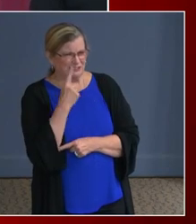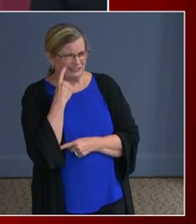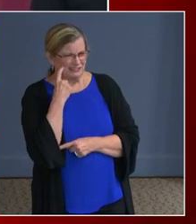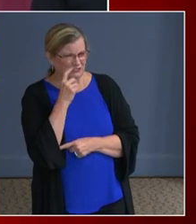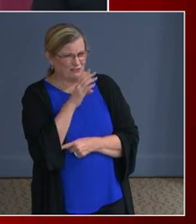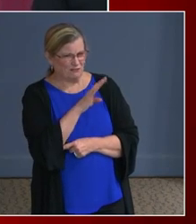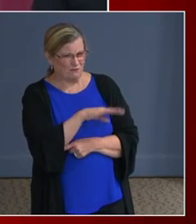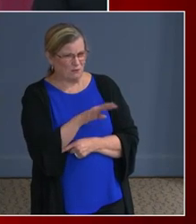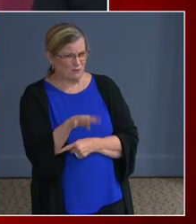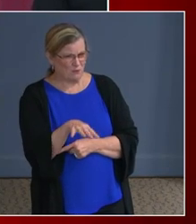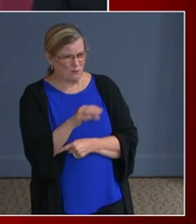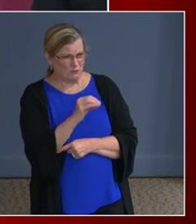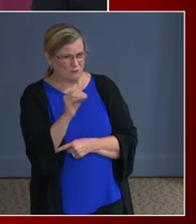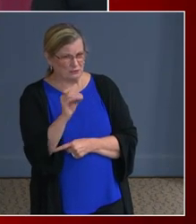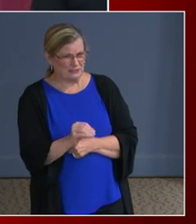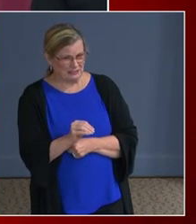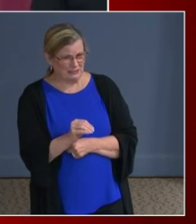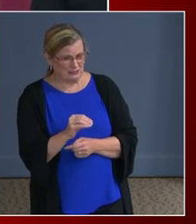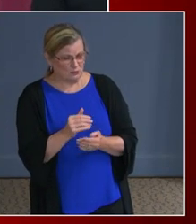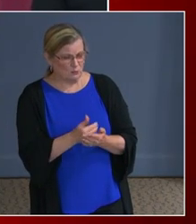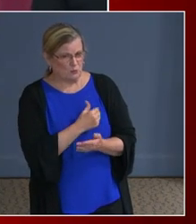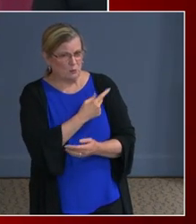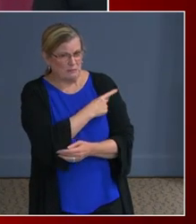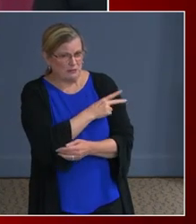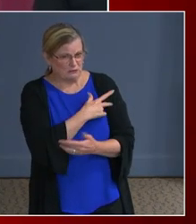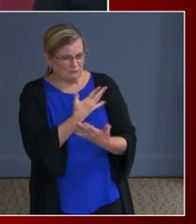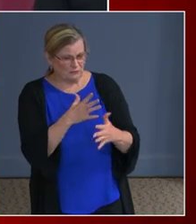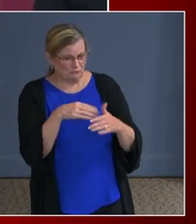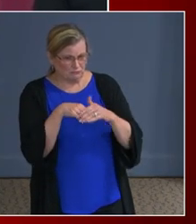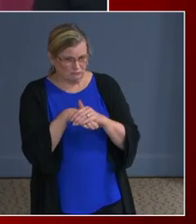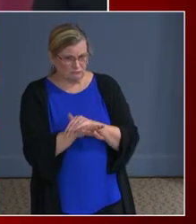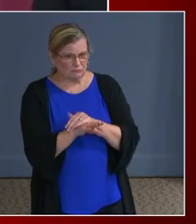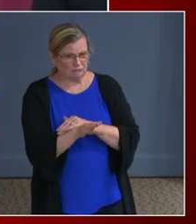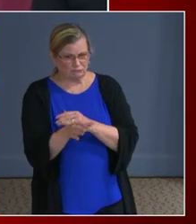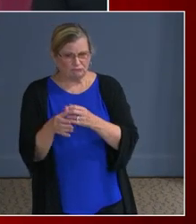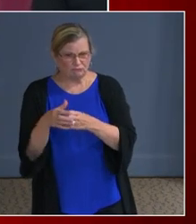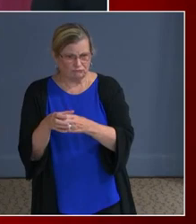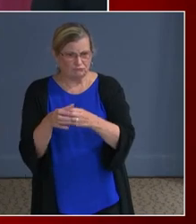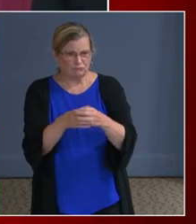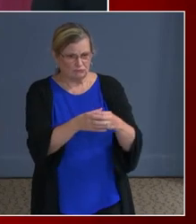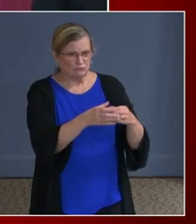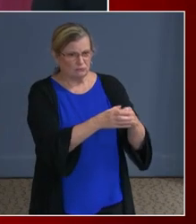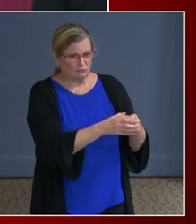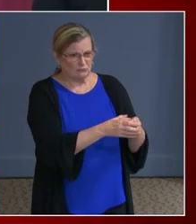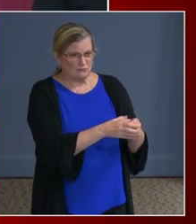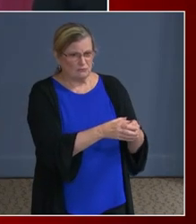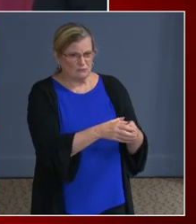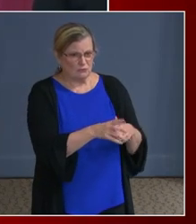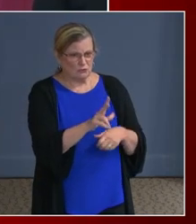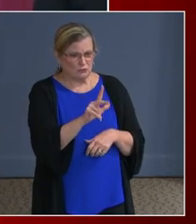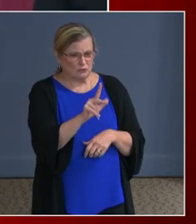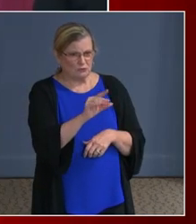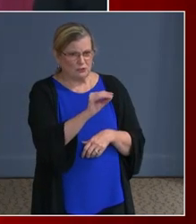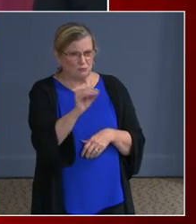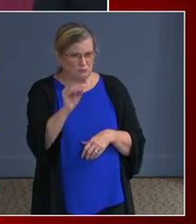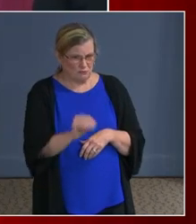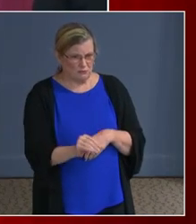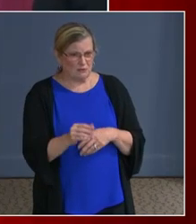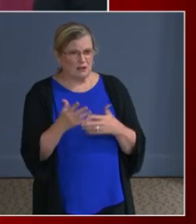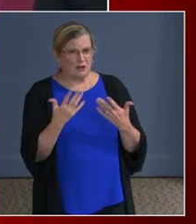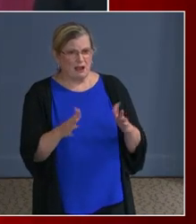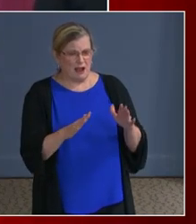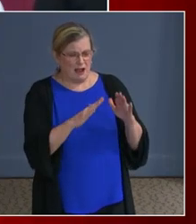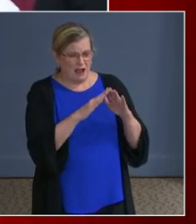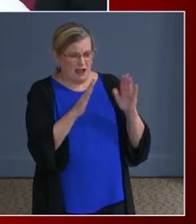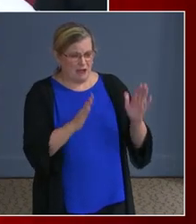family gatherings and 23% attended house parties. Are you keeping track of similar data, and has the district been seeing similar trends there?